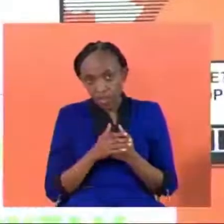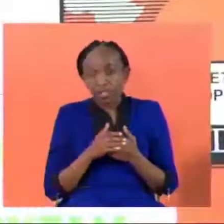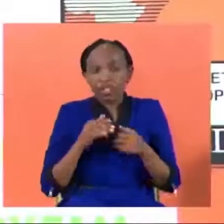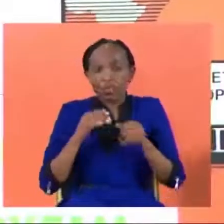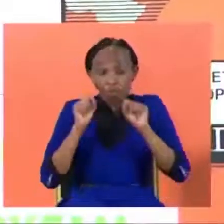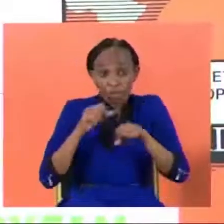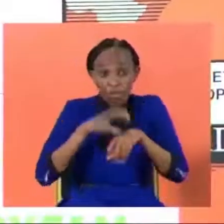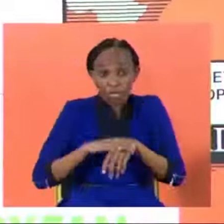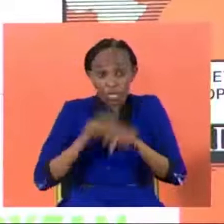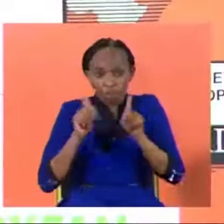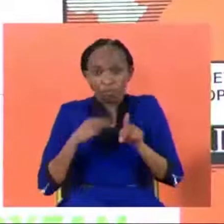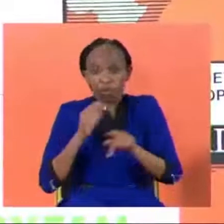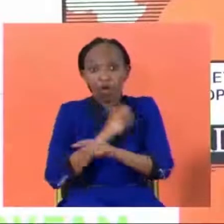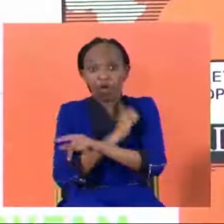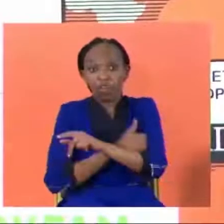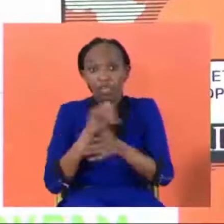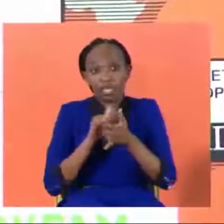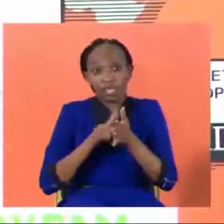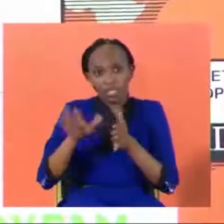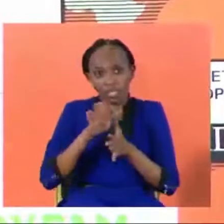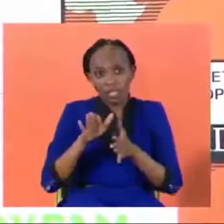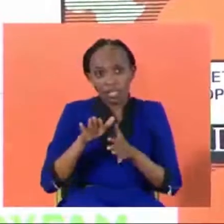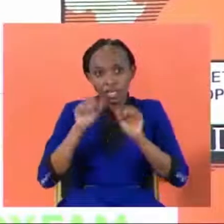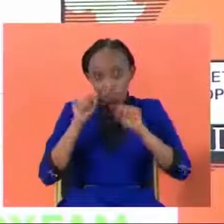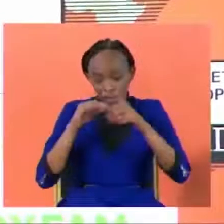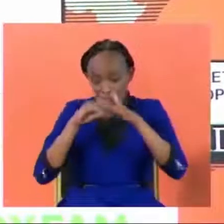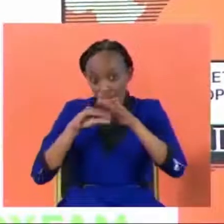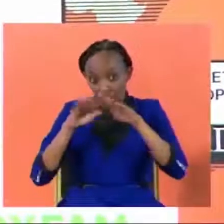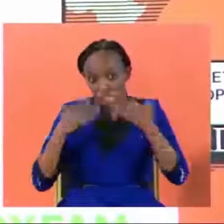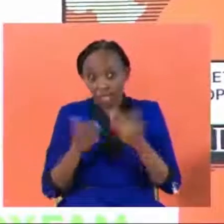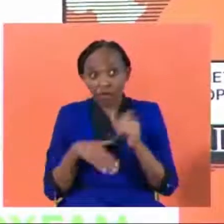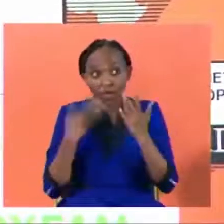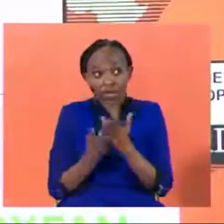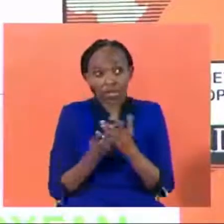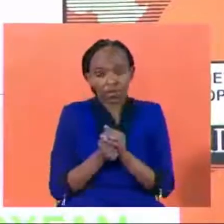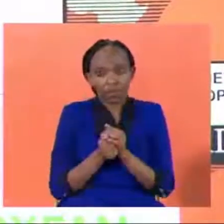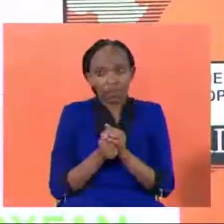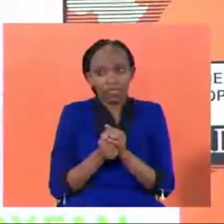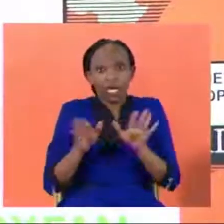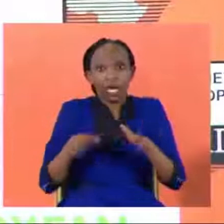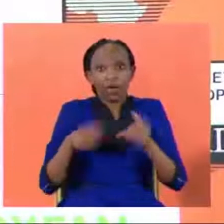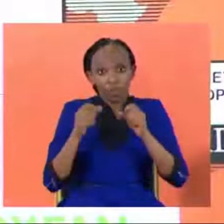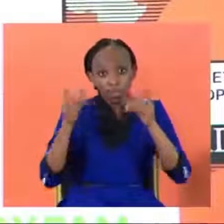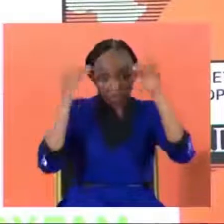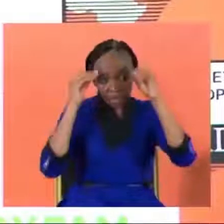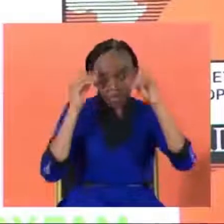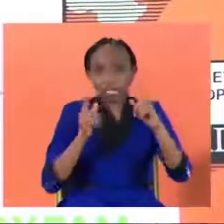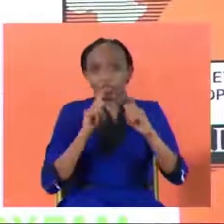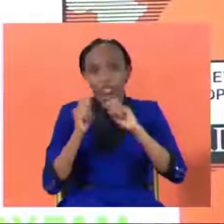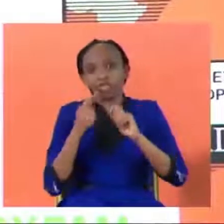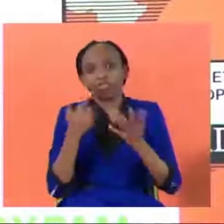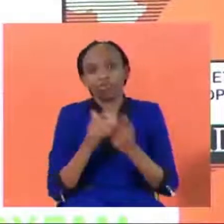area. How do you navigate through that? Thank you. So how do I decide who to interview? Who